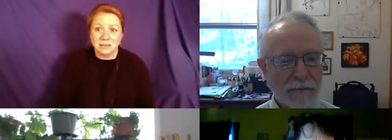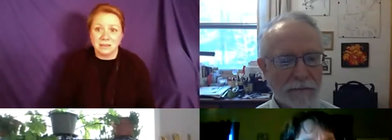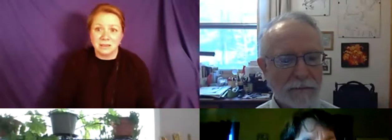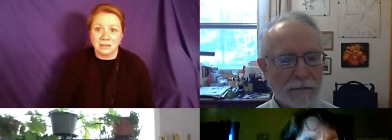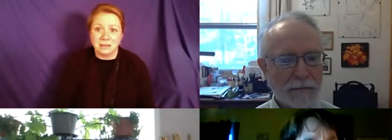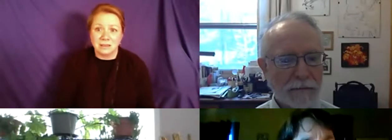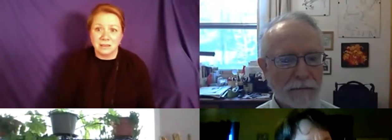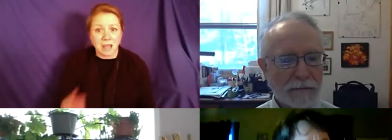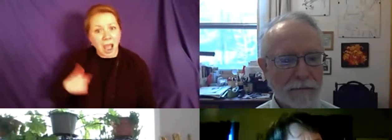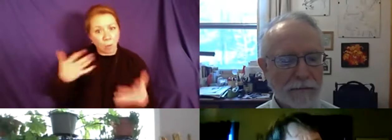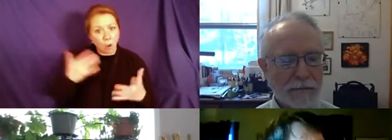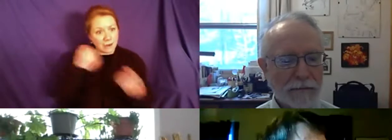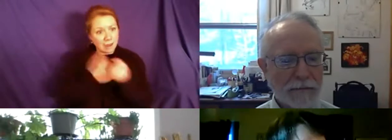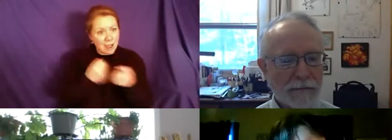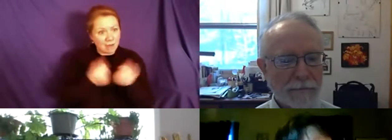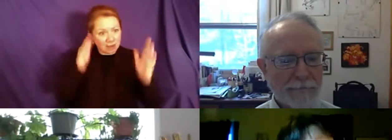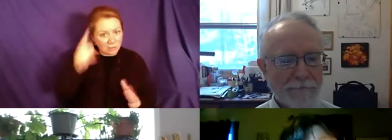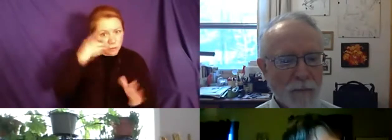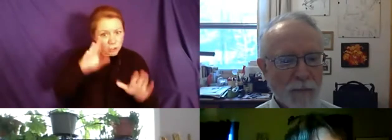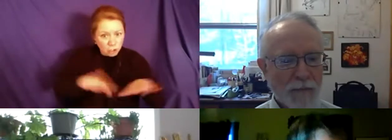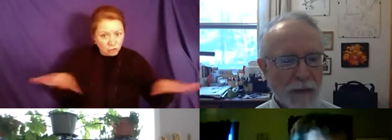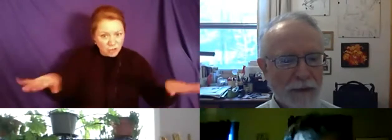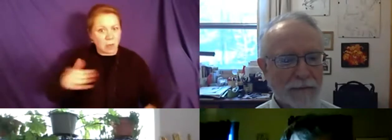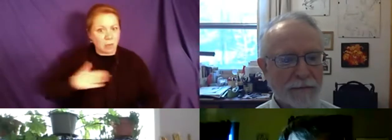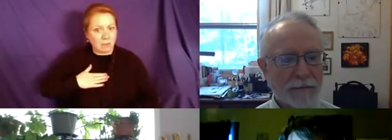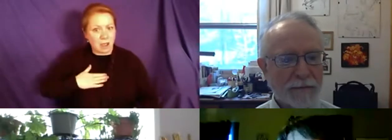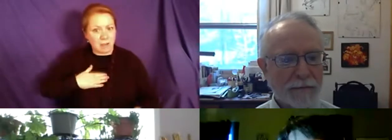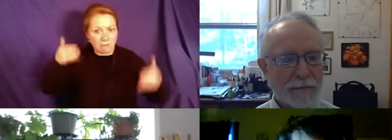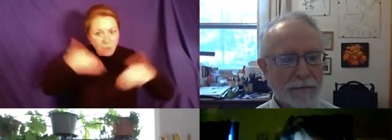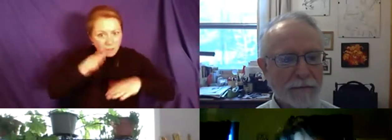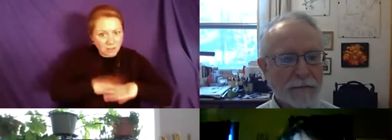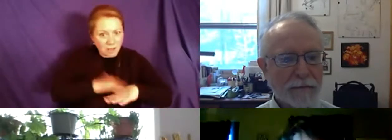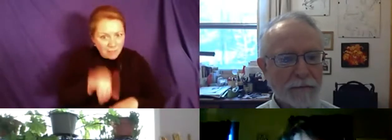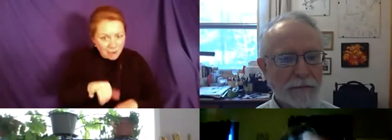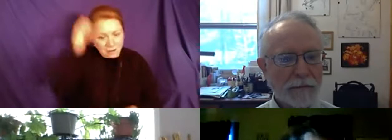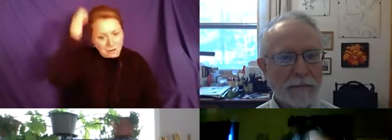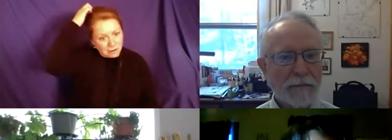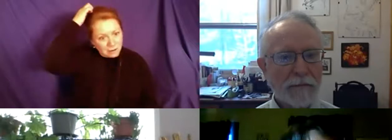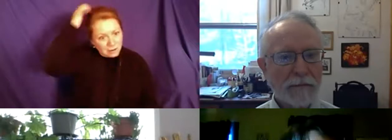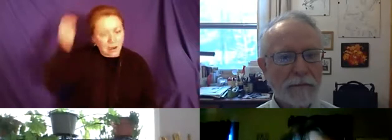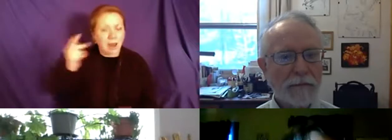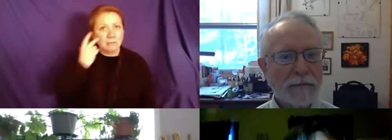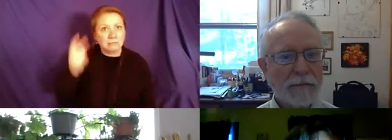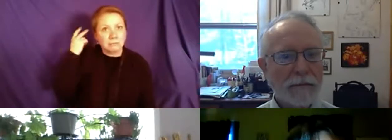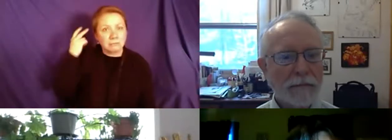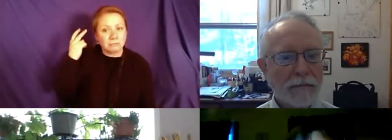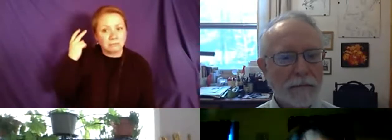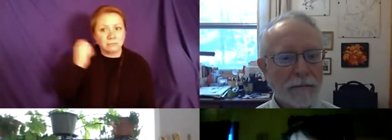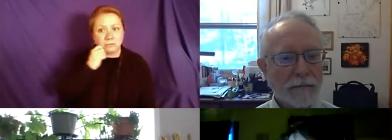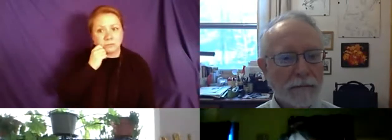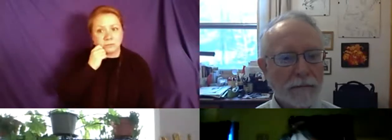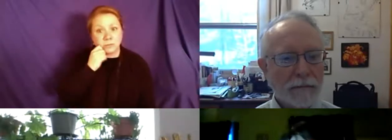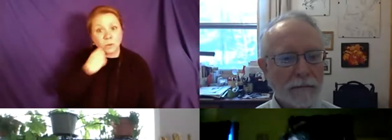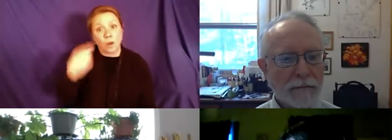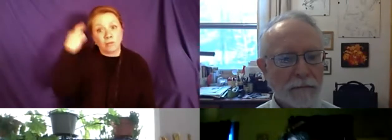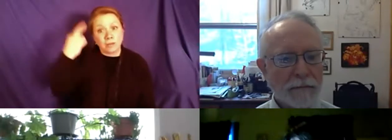I wanted to be an advocate for children. That was my whole focus. And I can think back and, you know, one of the reasons